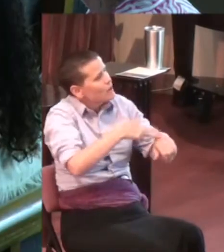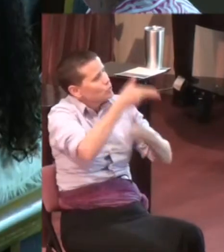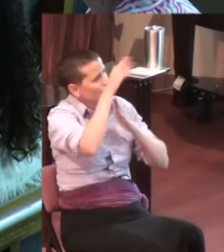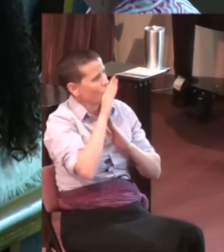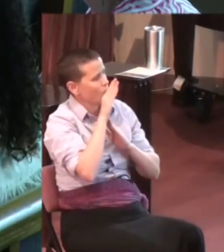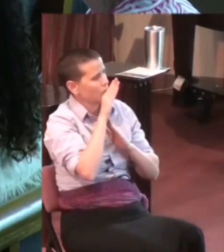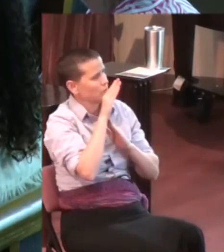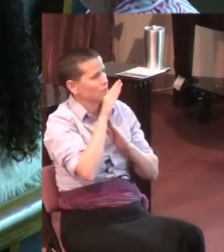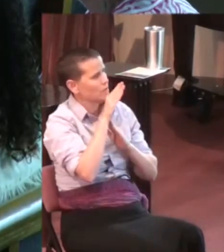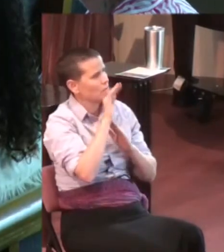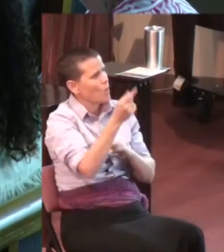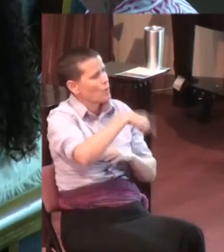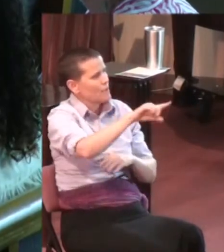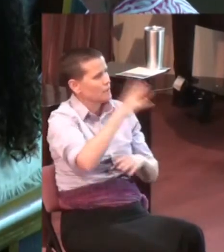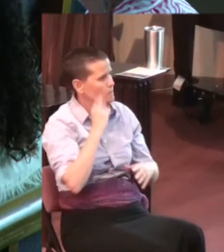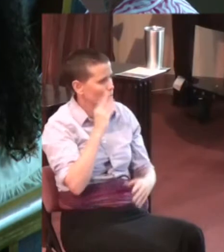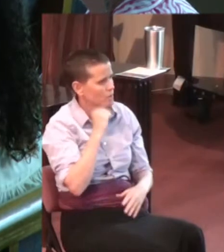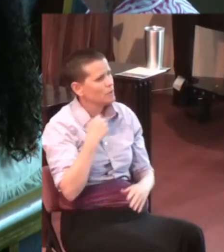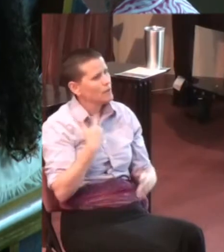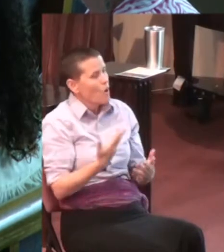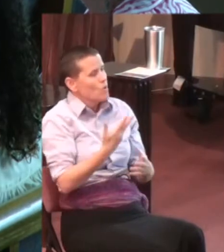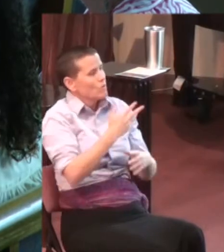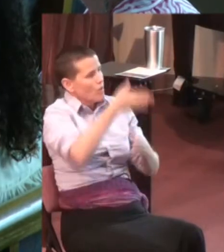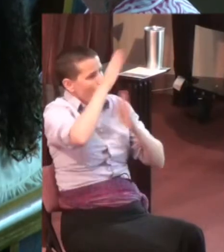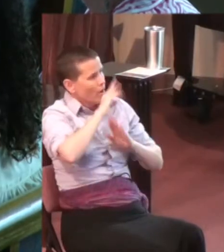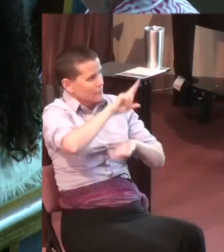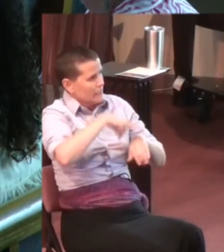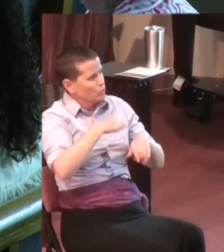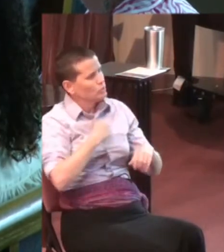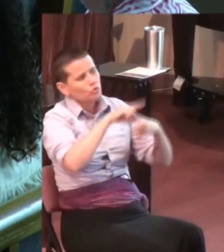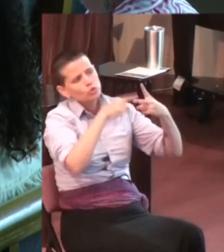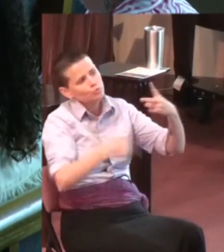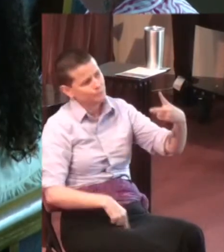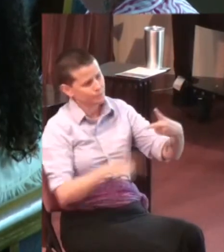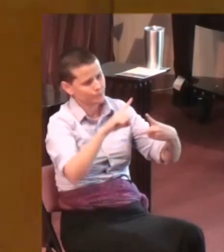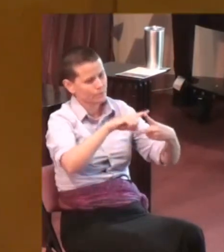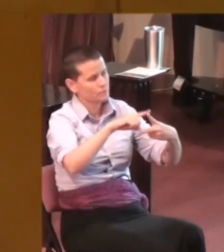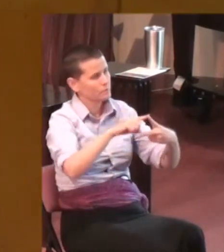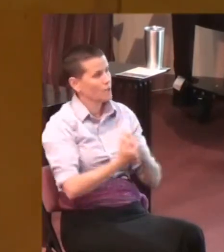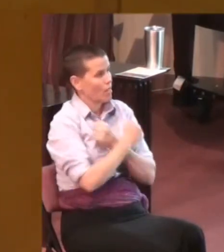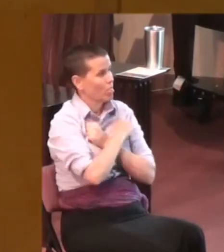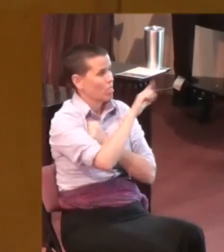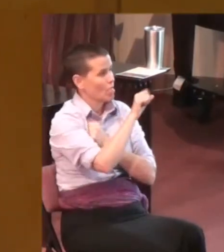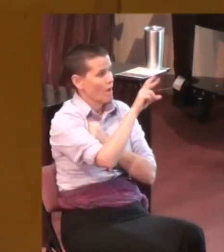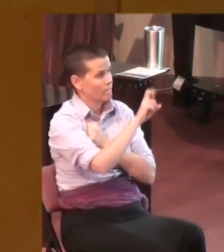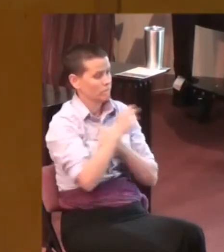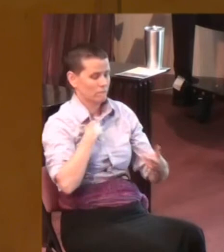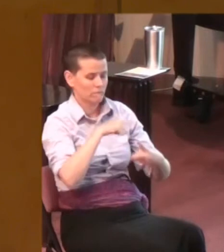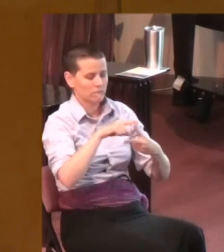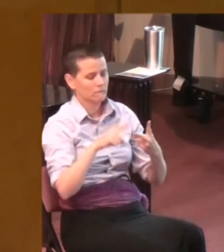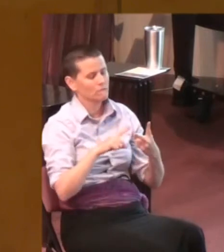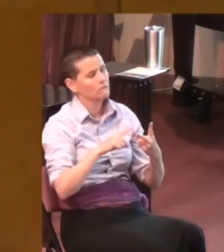things. It's love and it's peace. And we want that to be our cologne